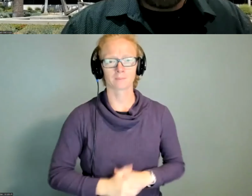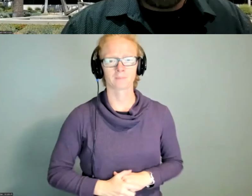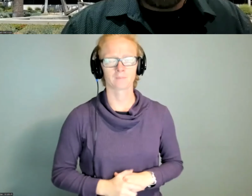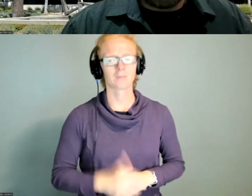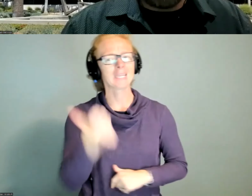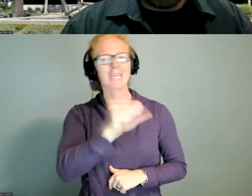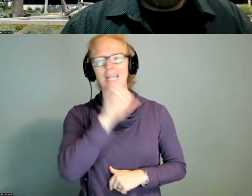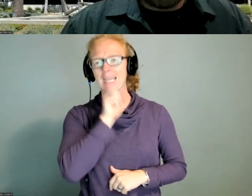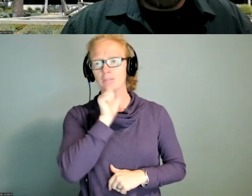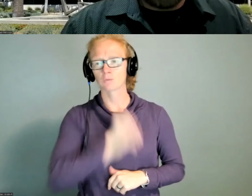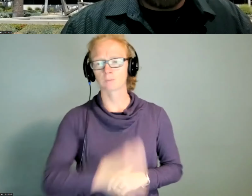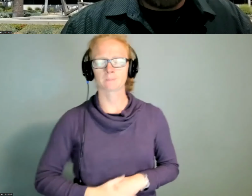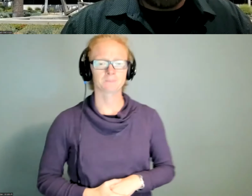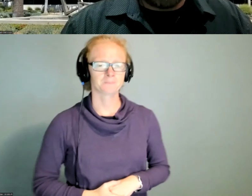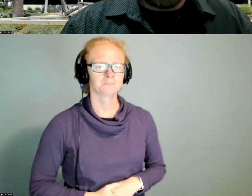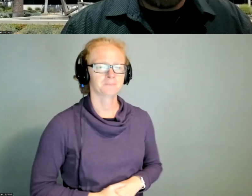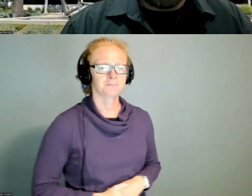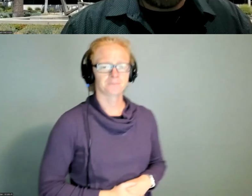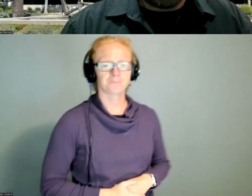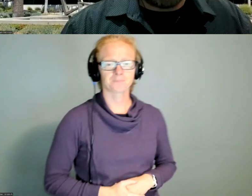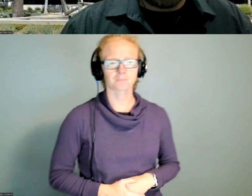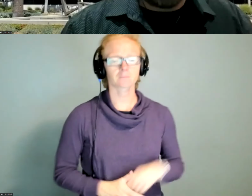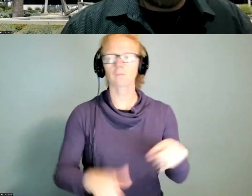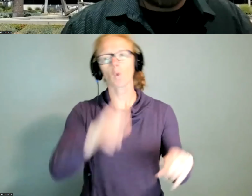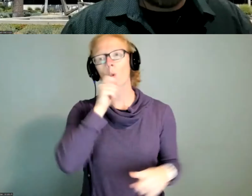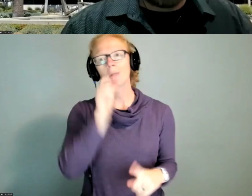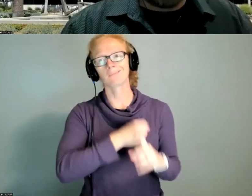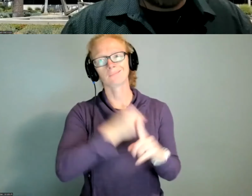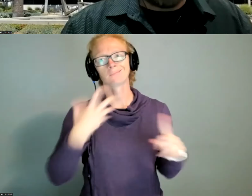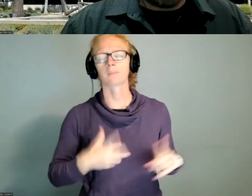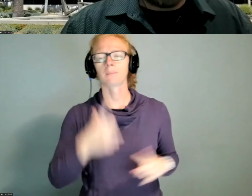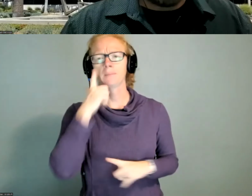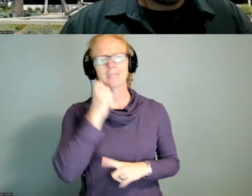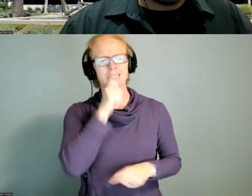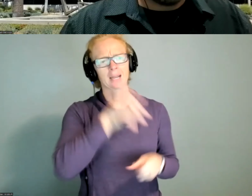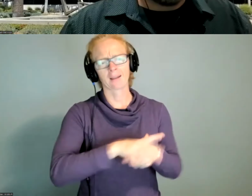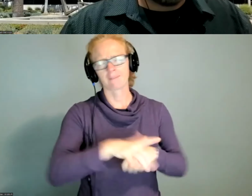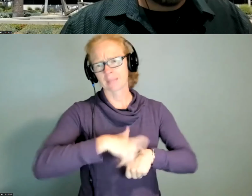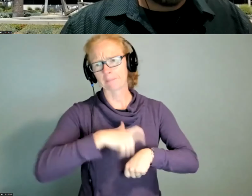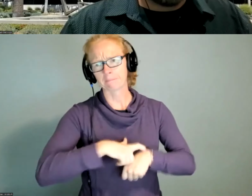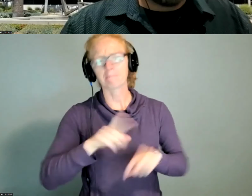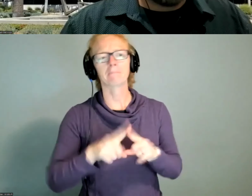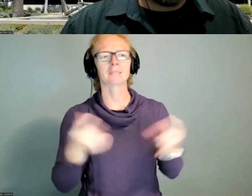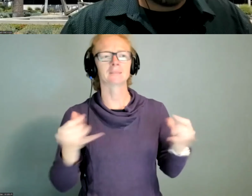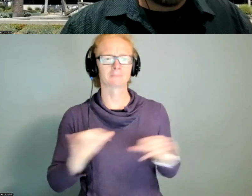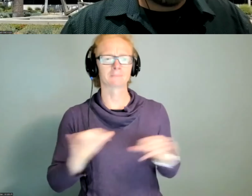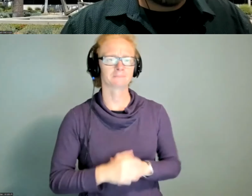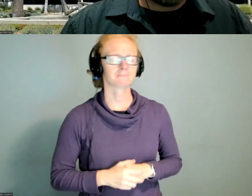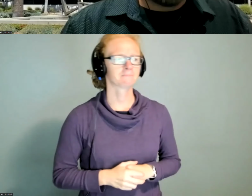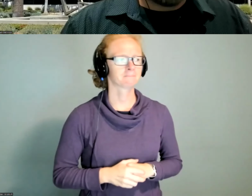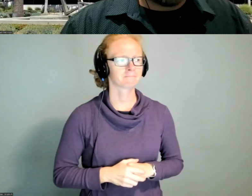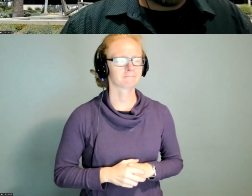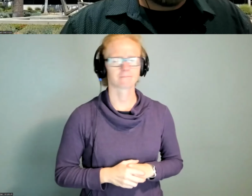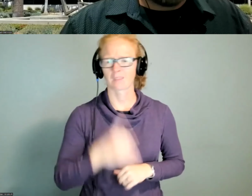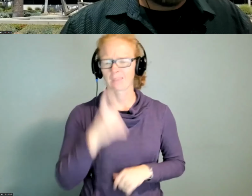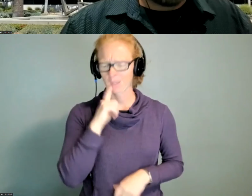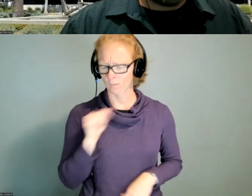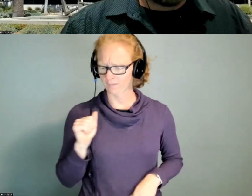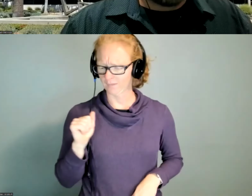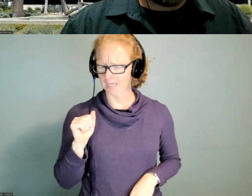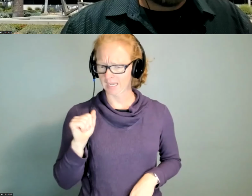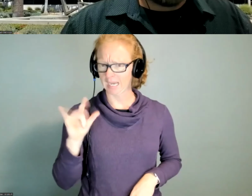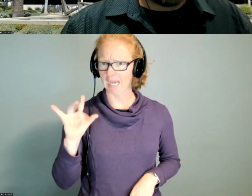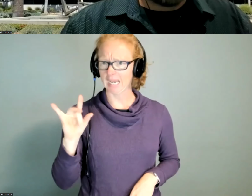and let me add that I didn't go into it because we didn't have much time, but we've done like 18 years of